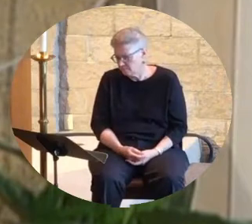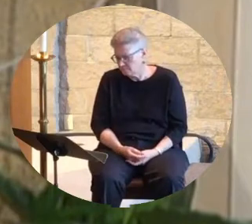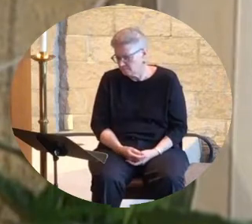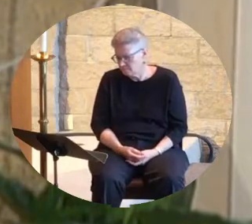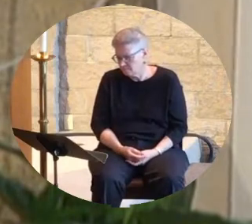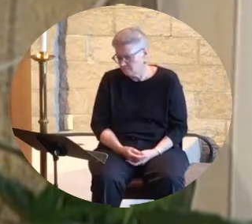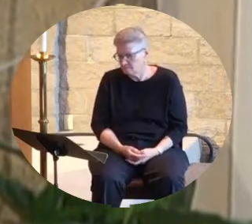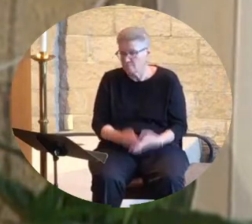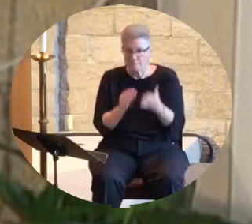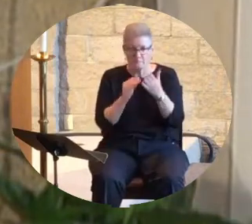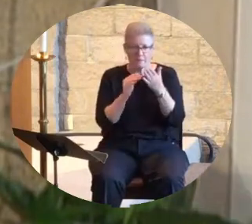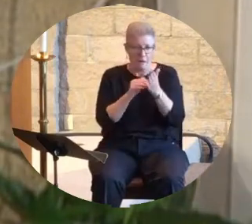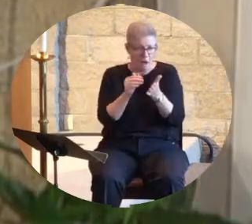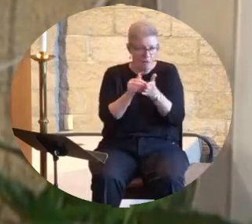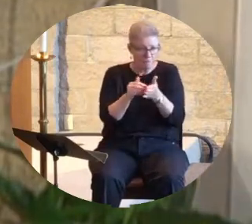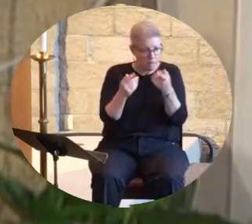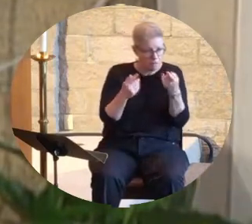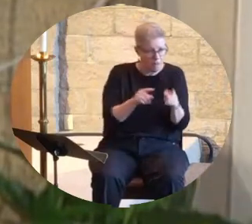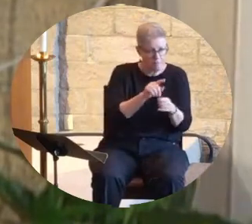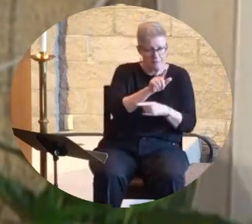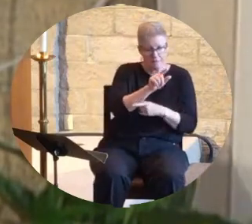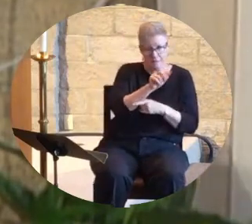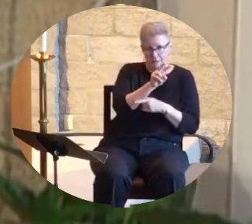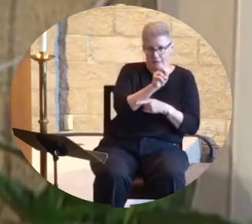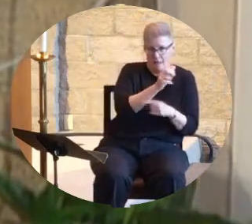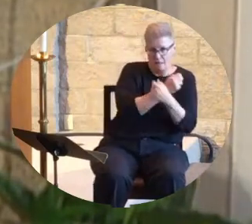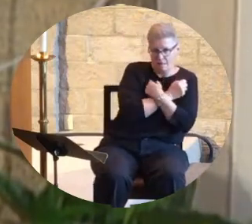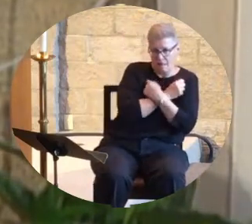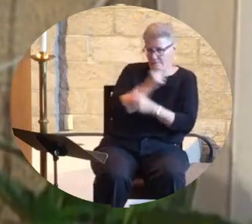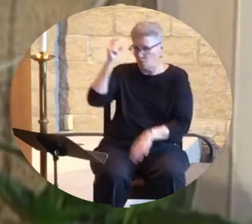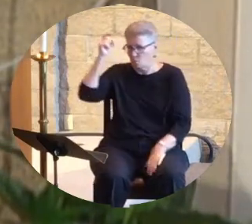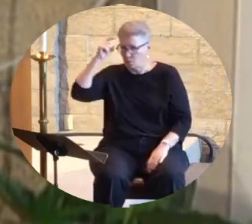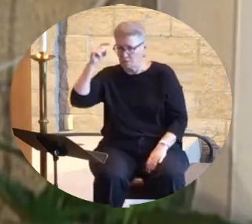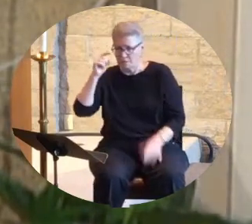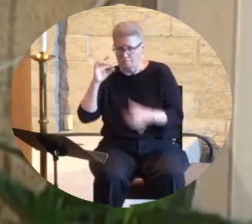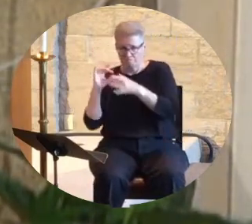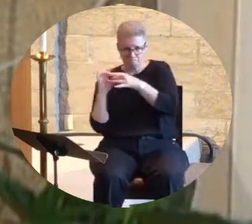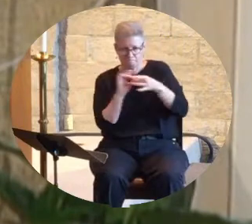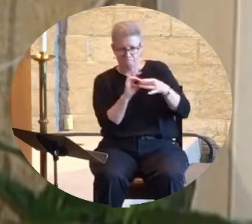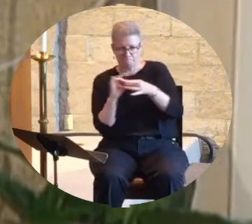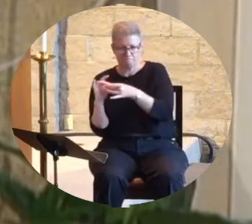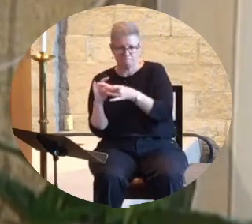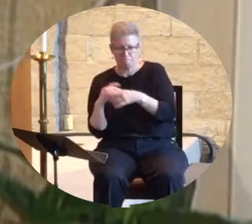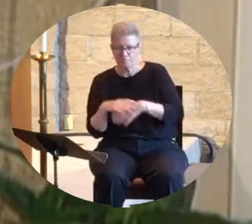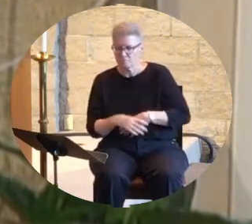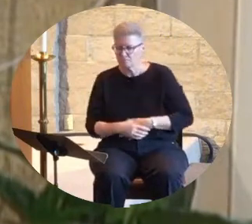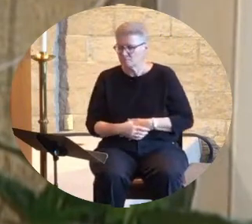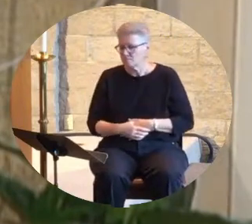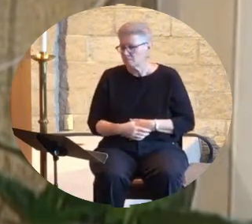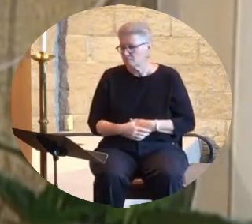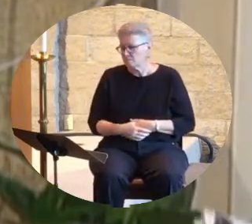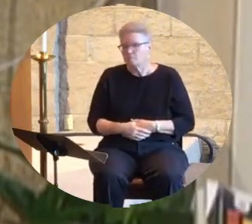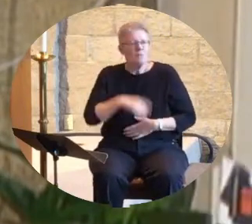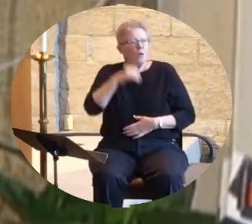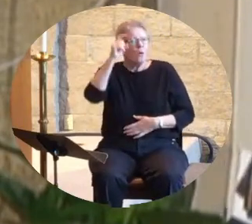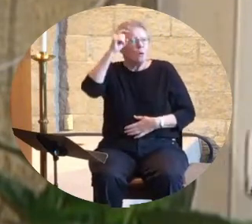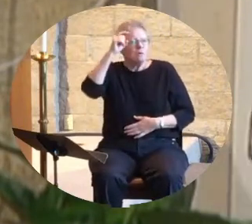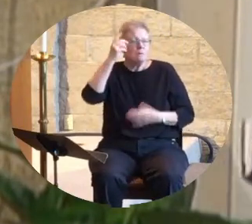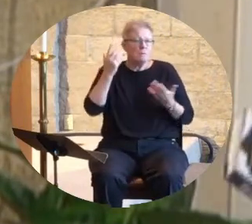love and wisdom go together. Wisdom is, you know, John and